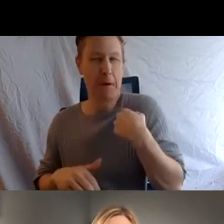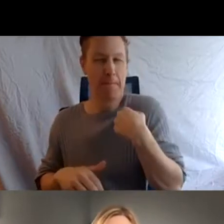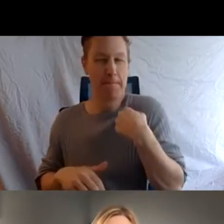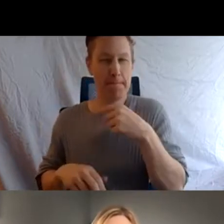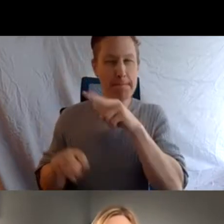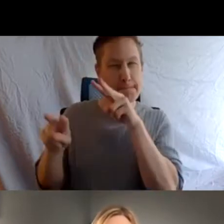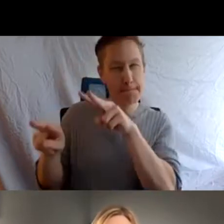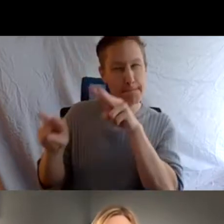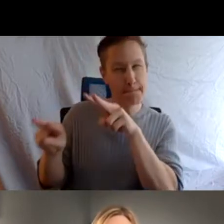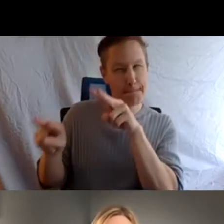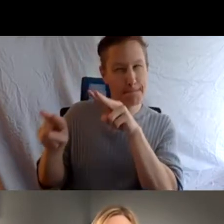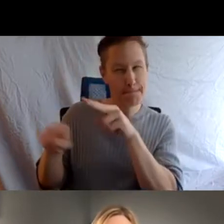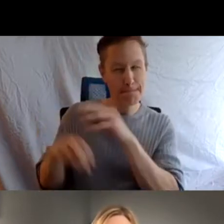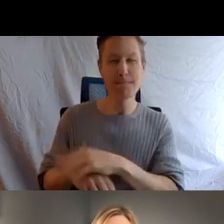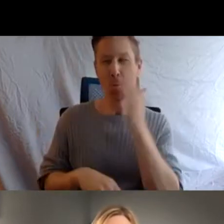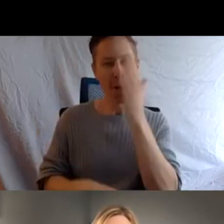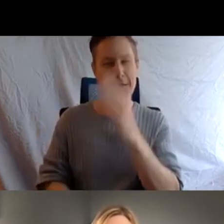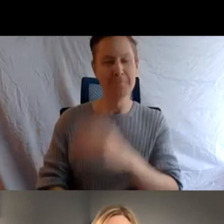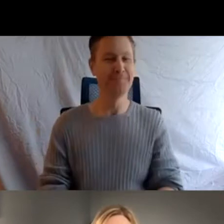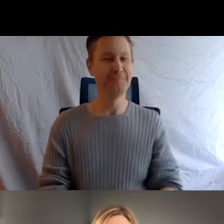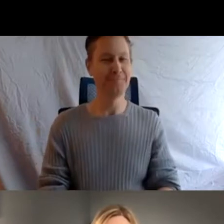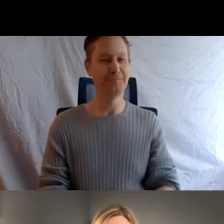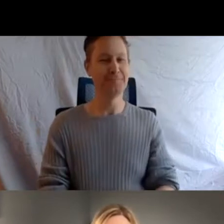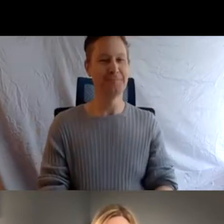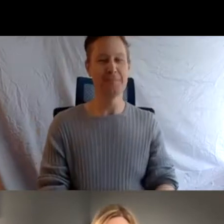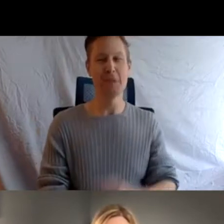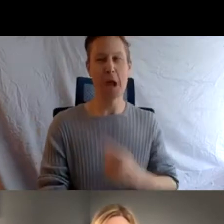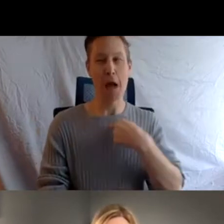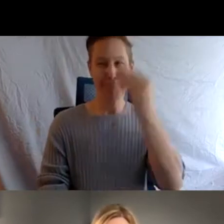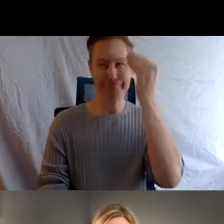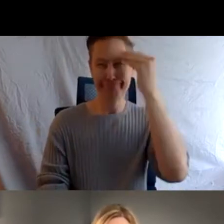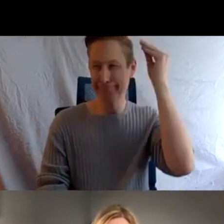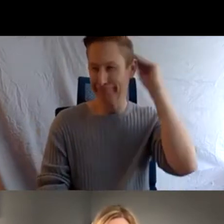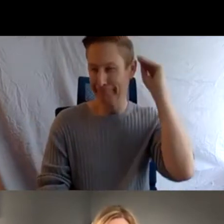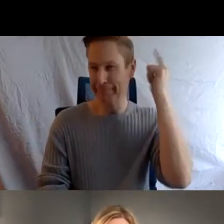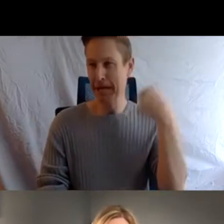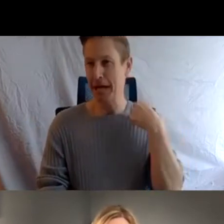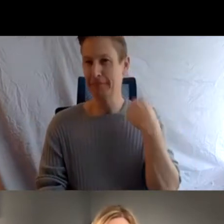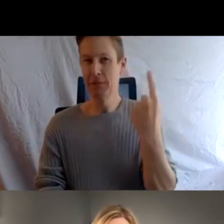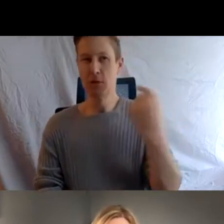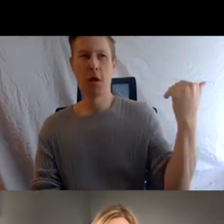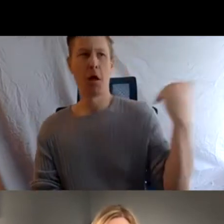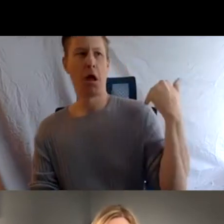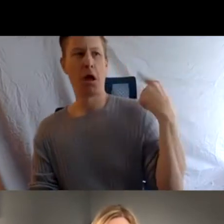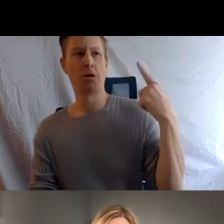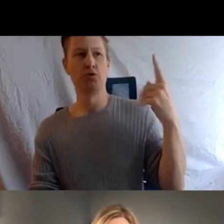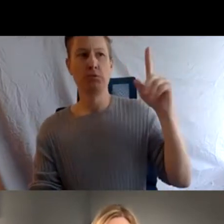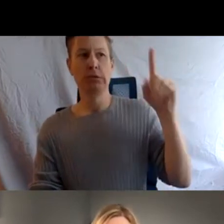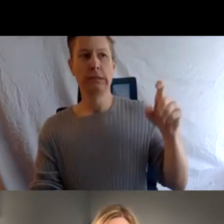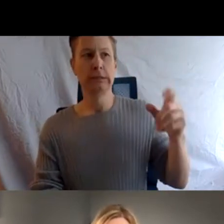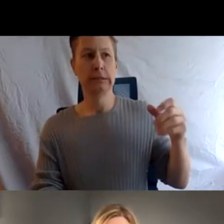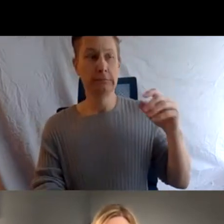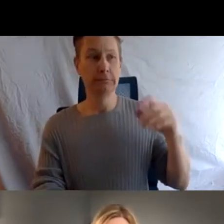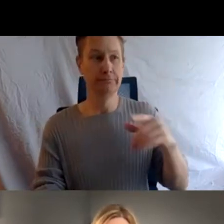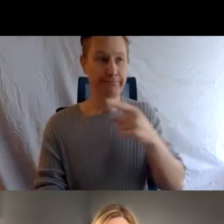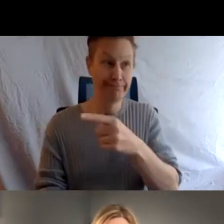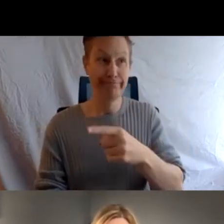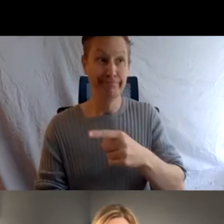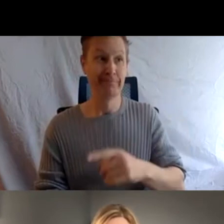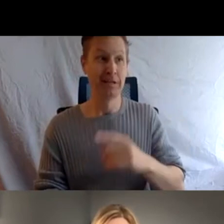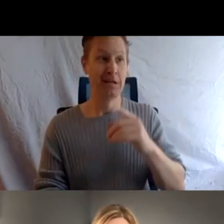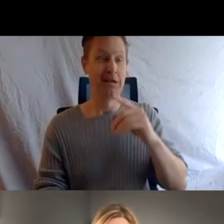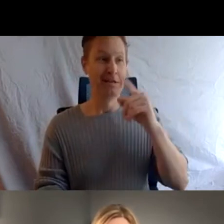that. I'm gonna definitely keep you in mind if anybody hits me up and looking for somebody that you fit. Thank you.